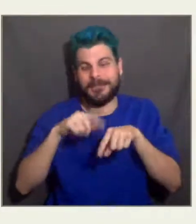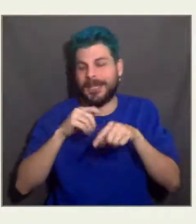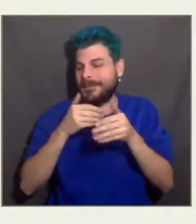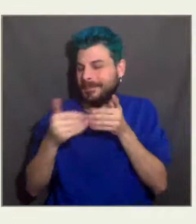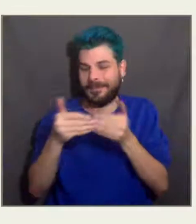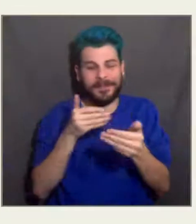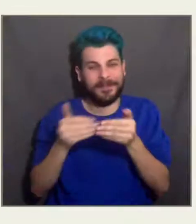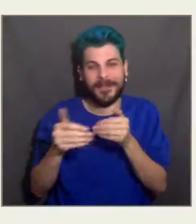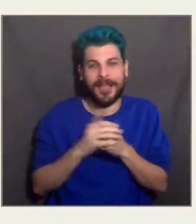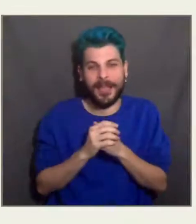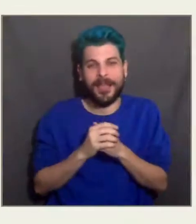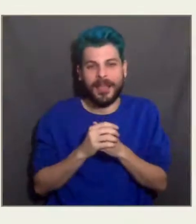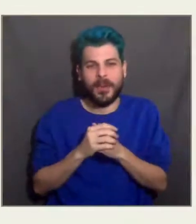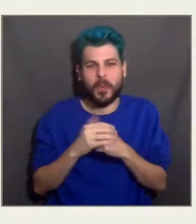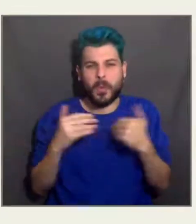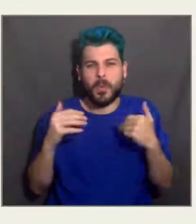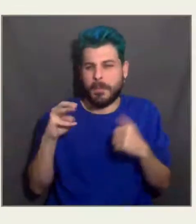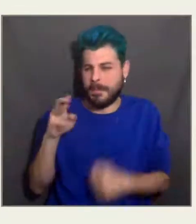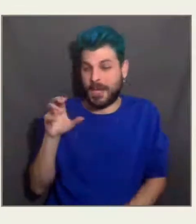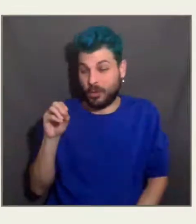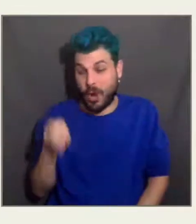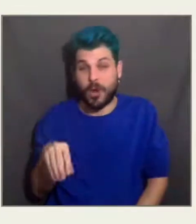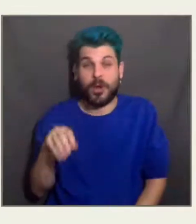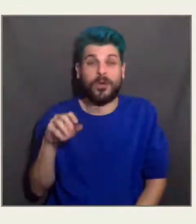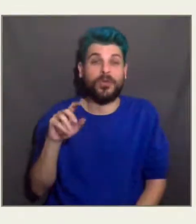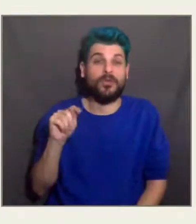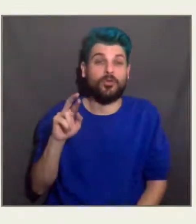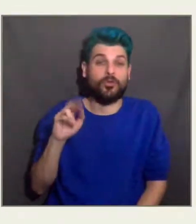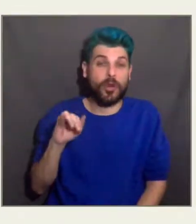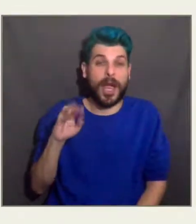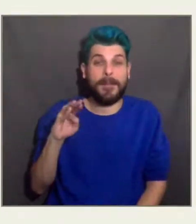really, really close relationship between Metro and TriMet.